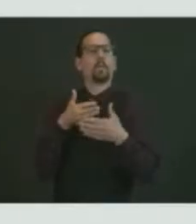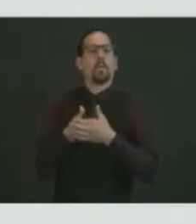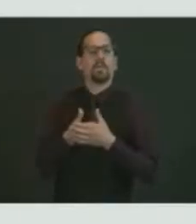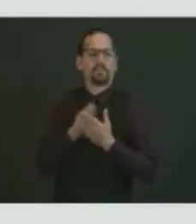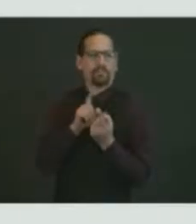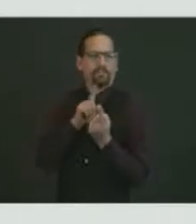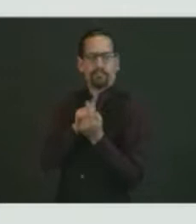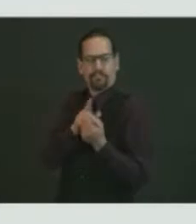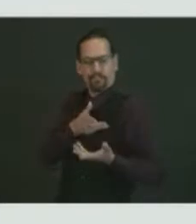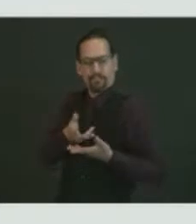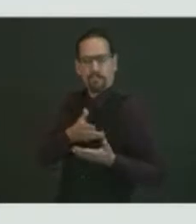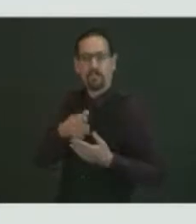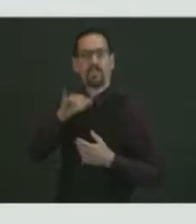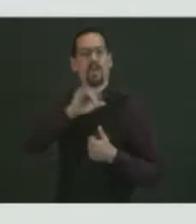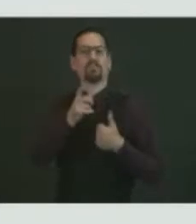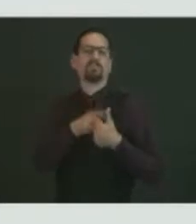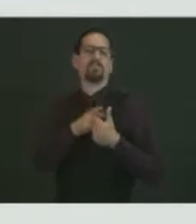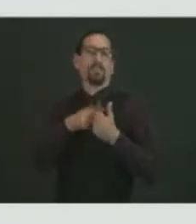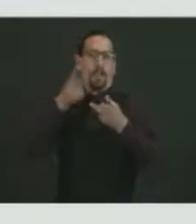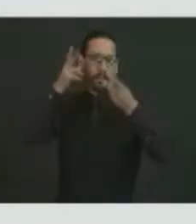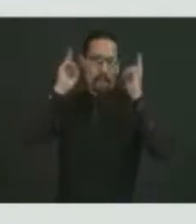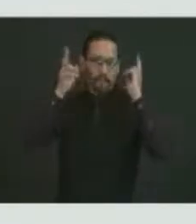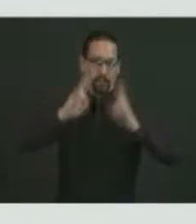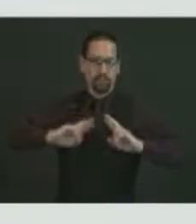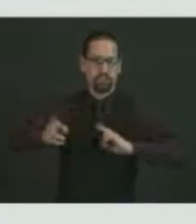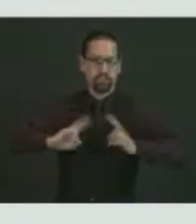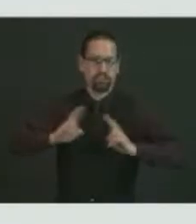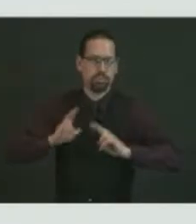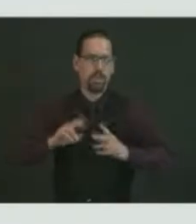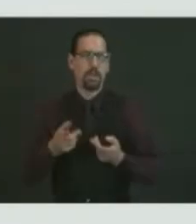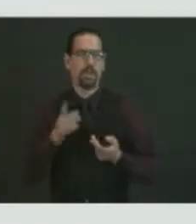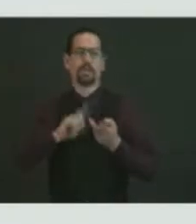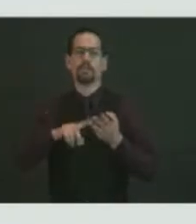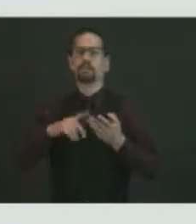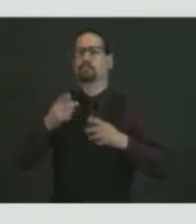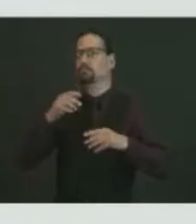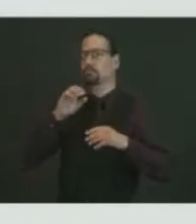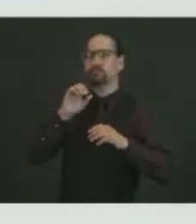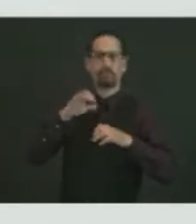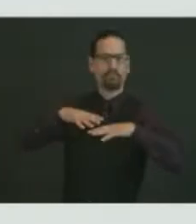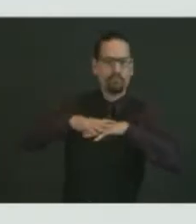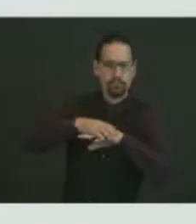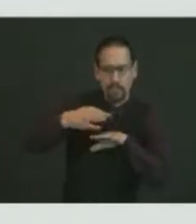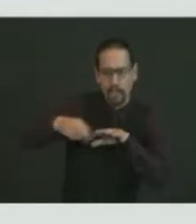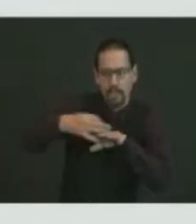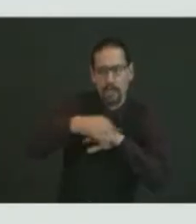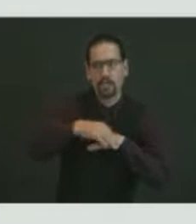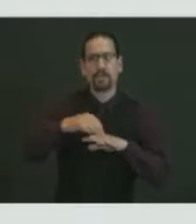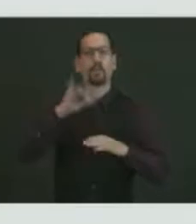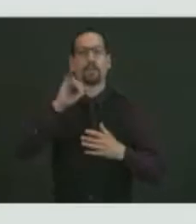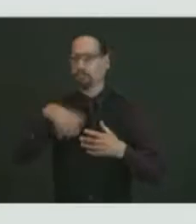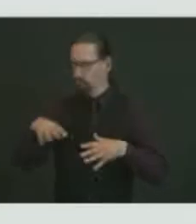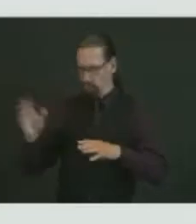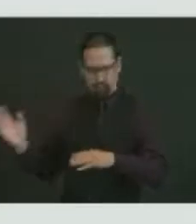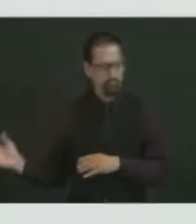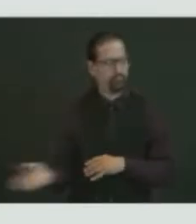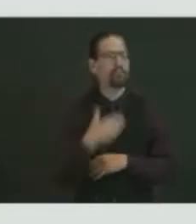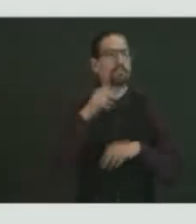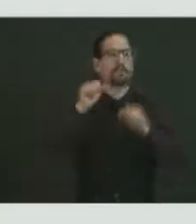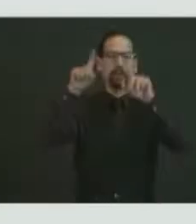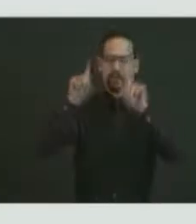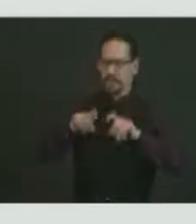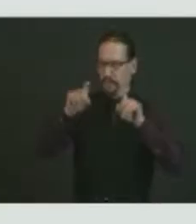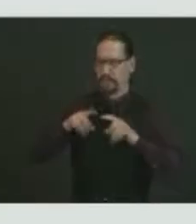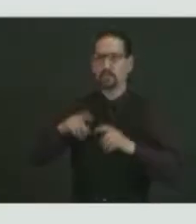will be able to schedule a free test at one of our National Guard sites. So what am I talking